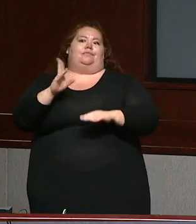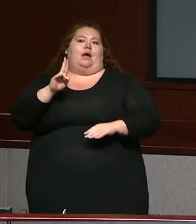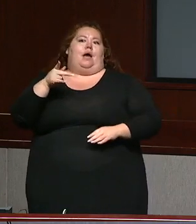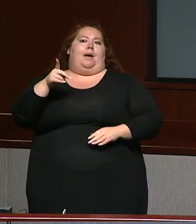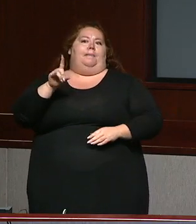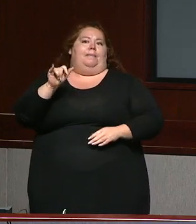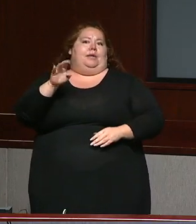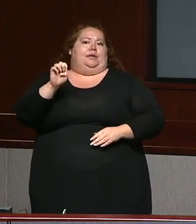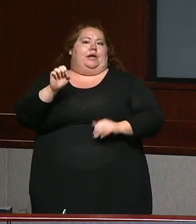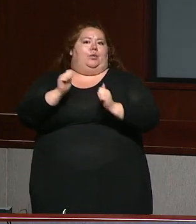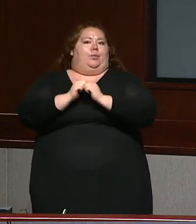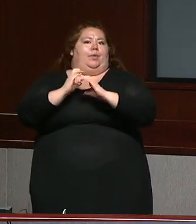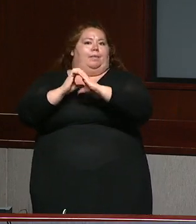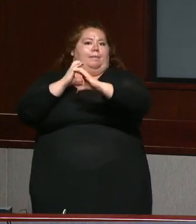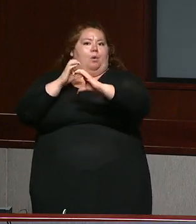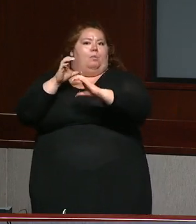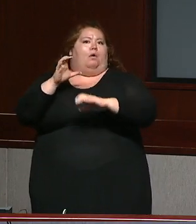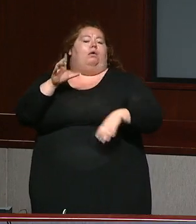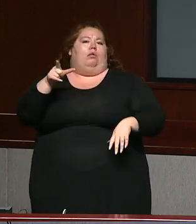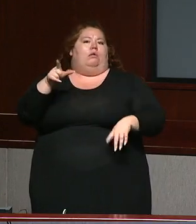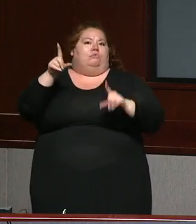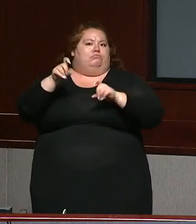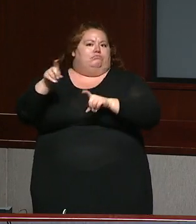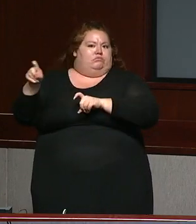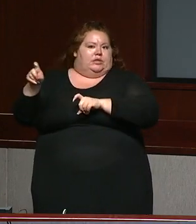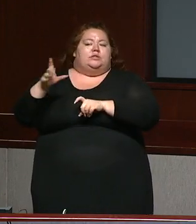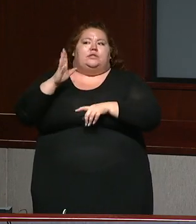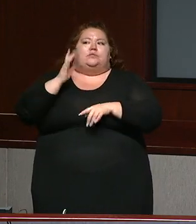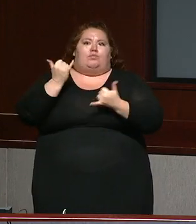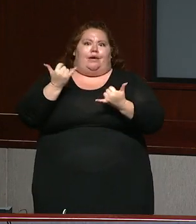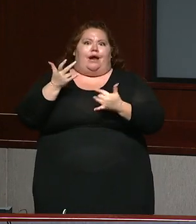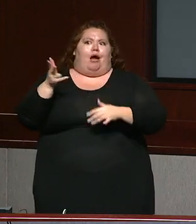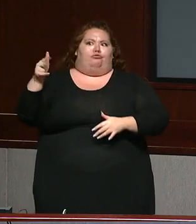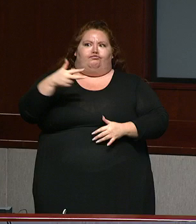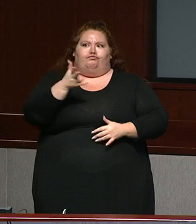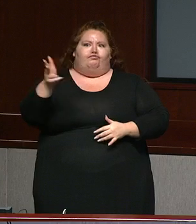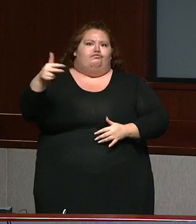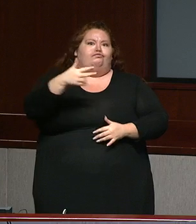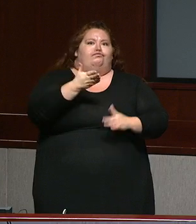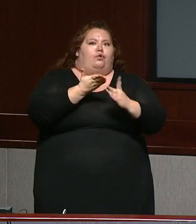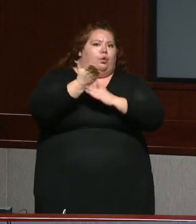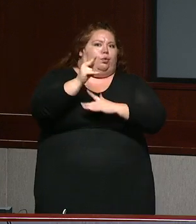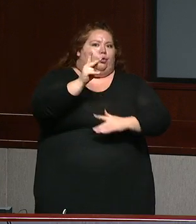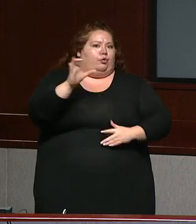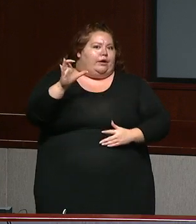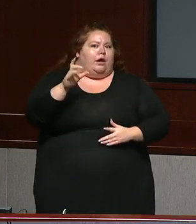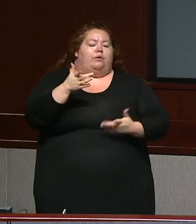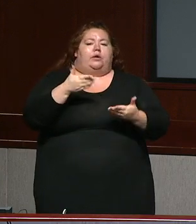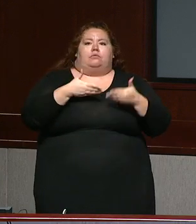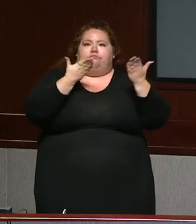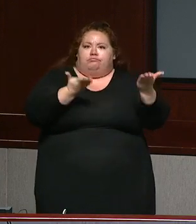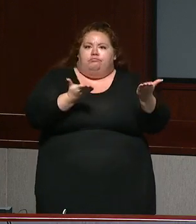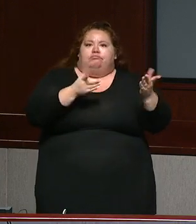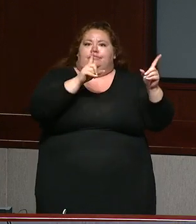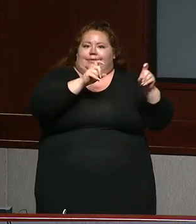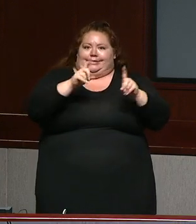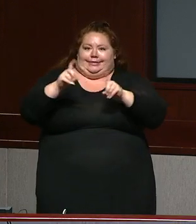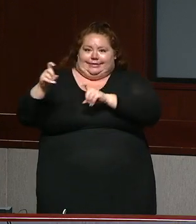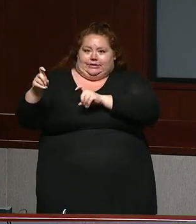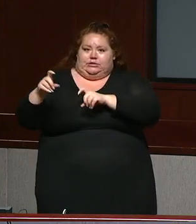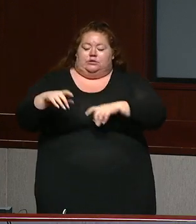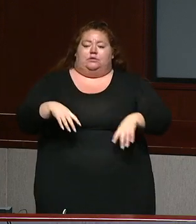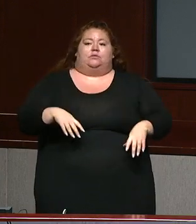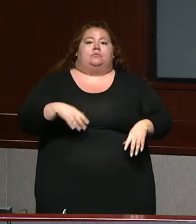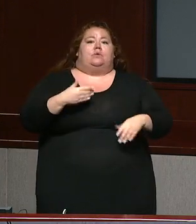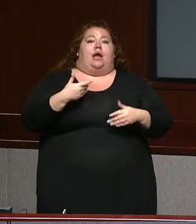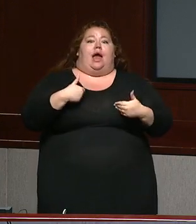is moving around the county, making sure that we're able to offer testing to as many Kern County residents as possible. And the next few locations we want to